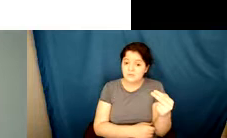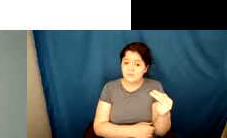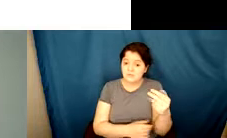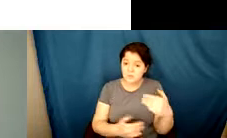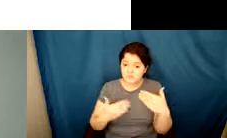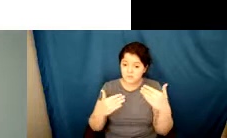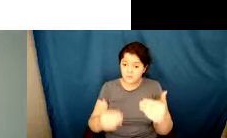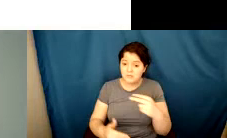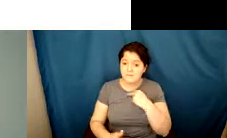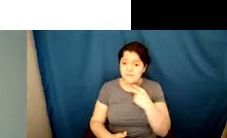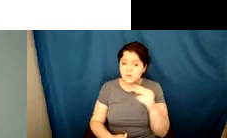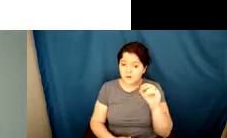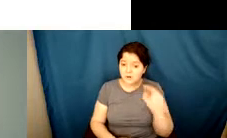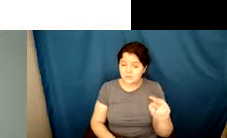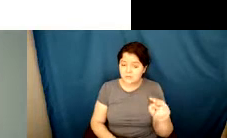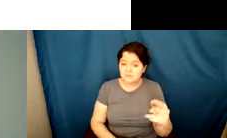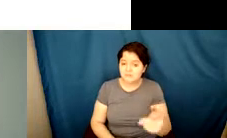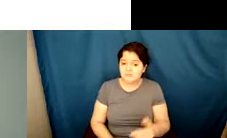yourself?